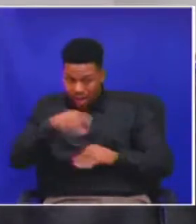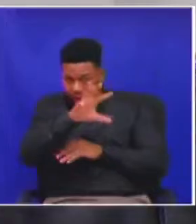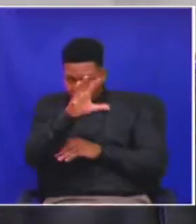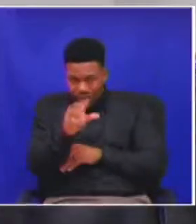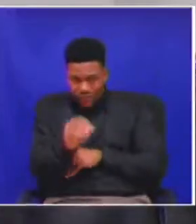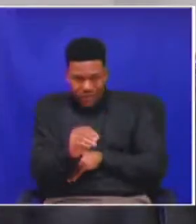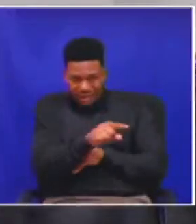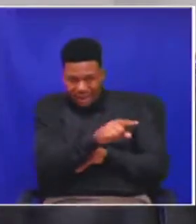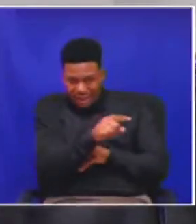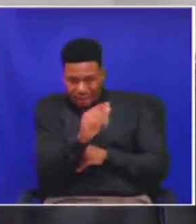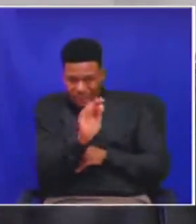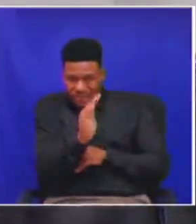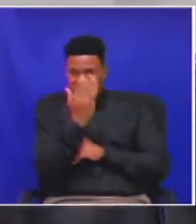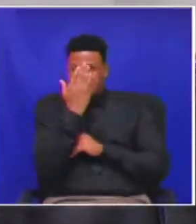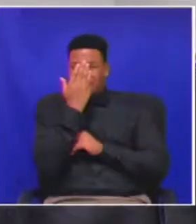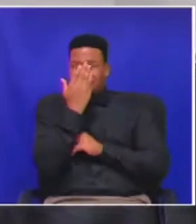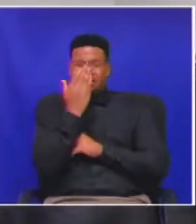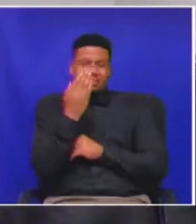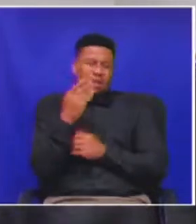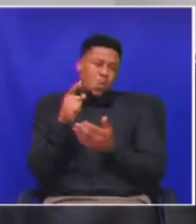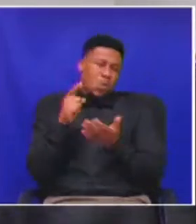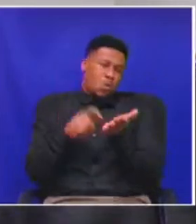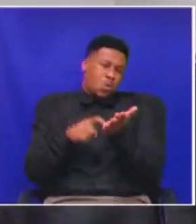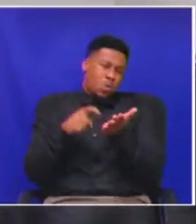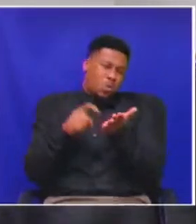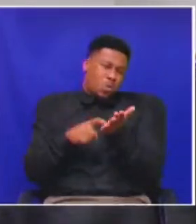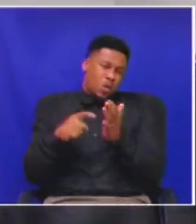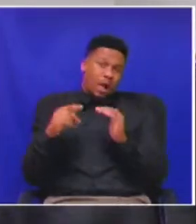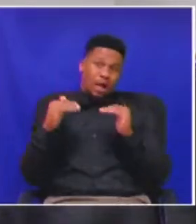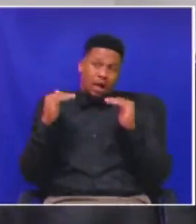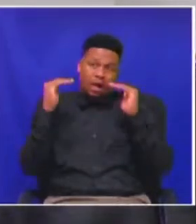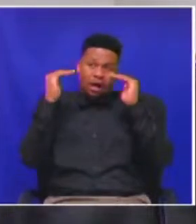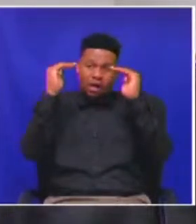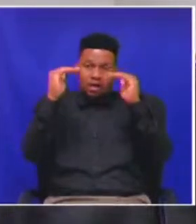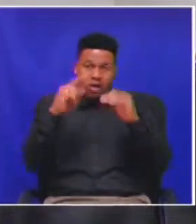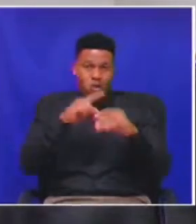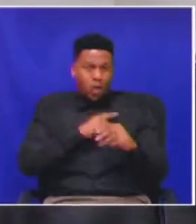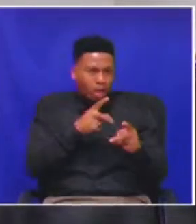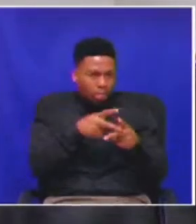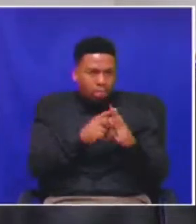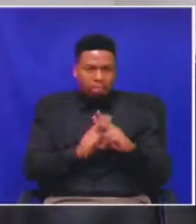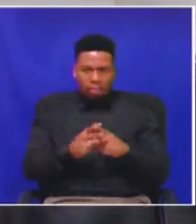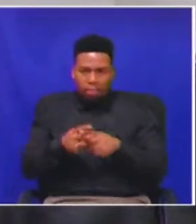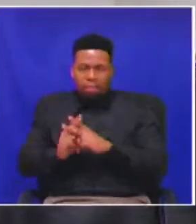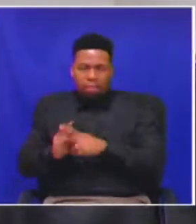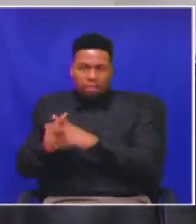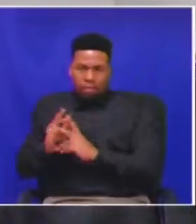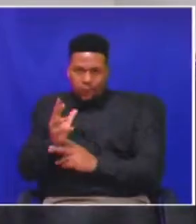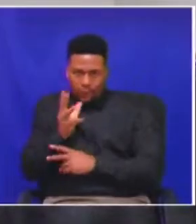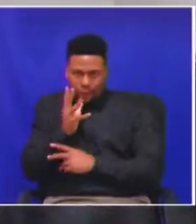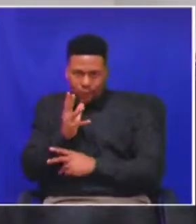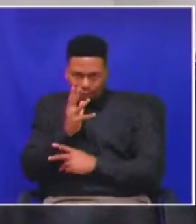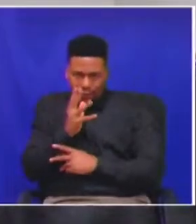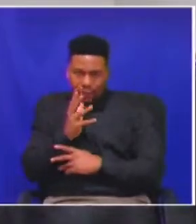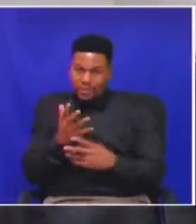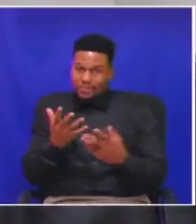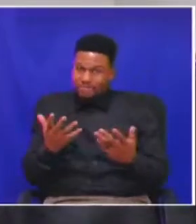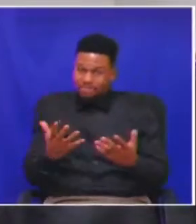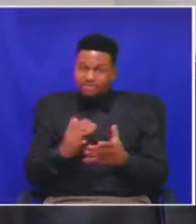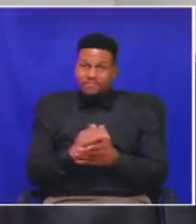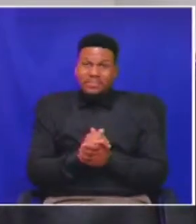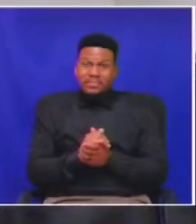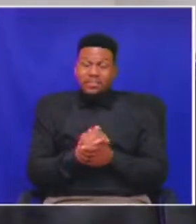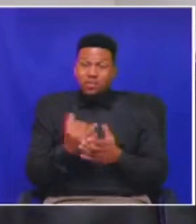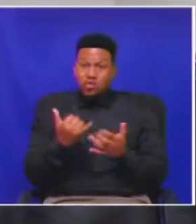debt burdens with high borrowing costs, crowding out vital domestic resources and diverting